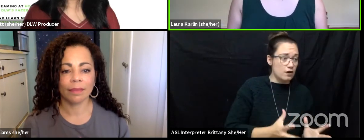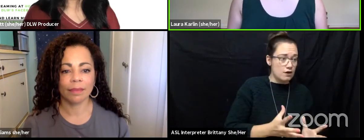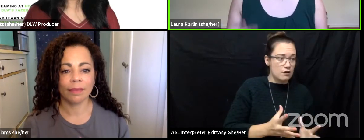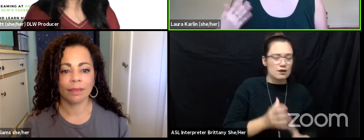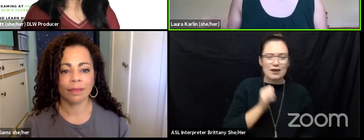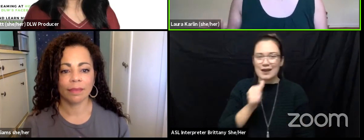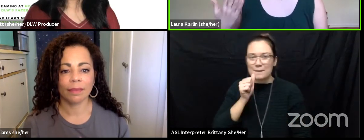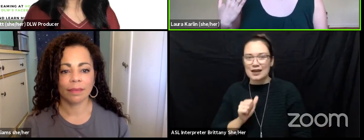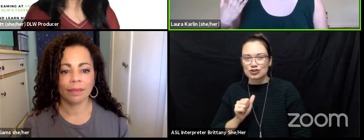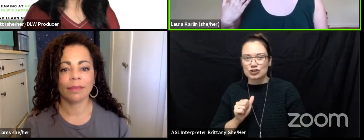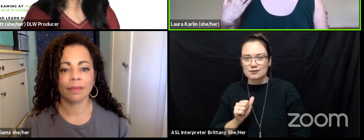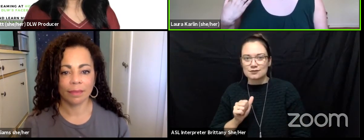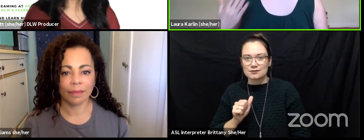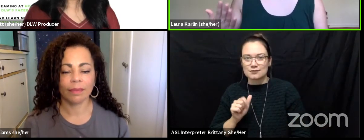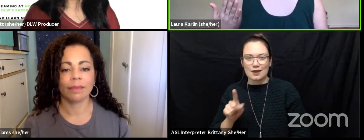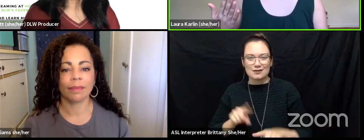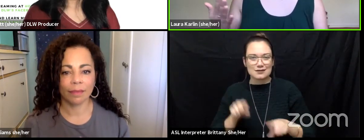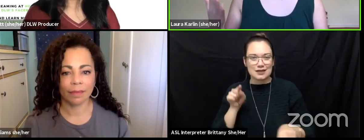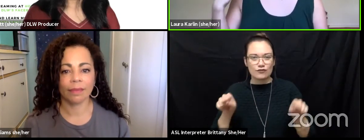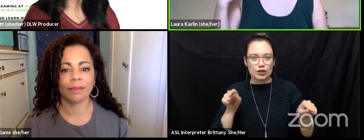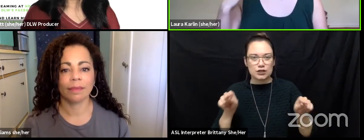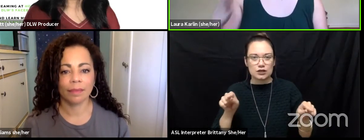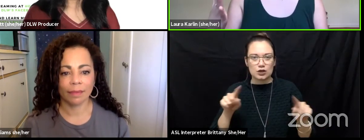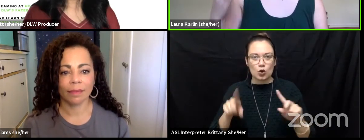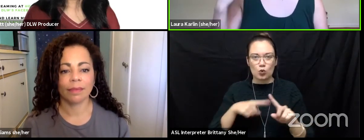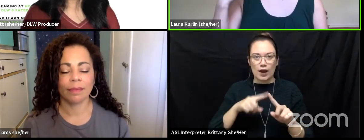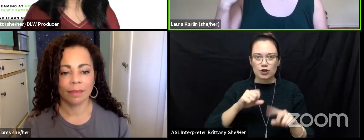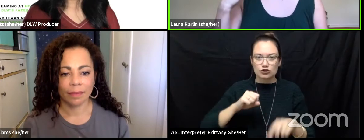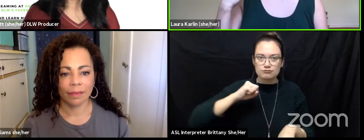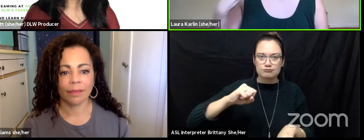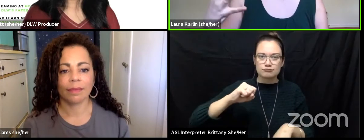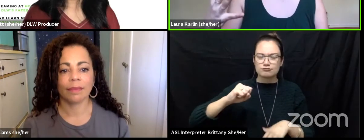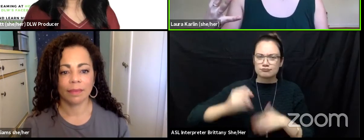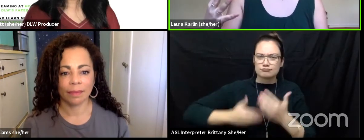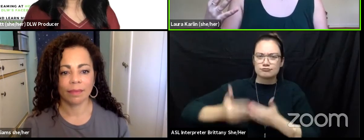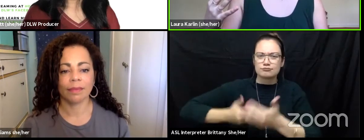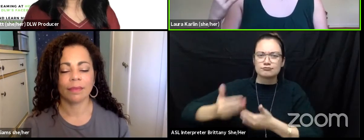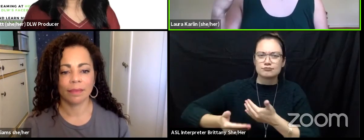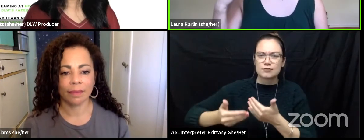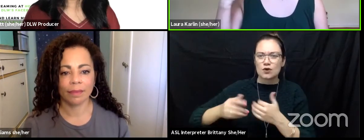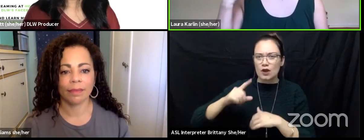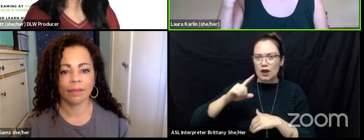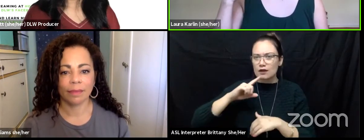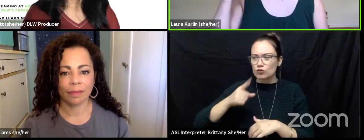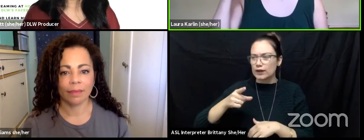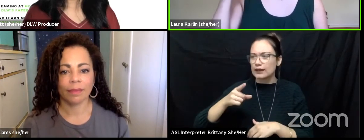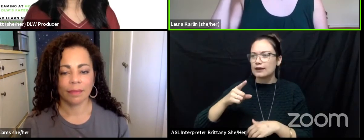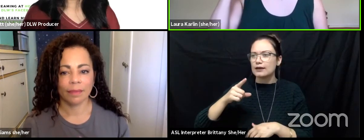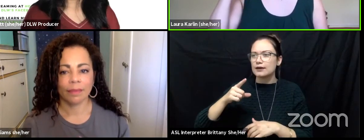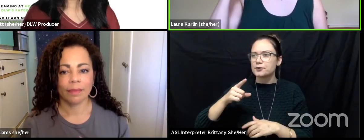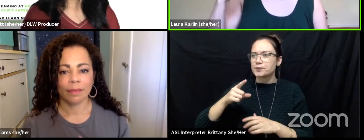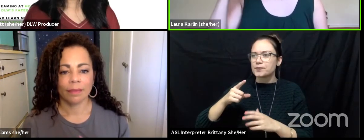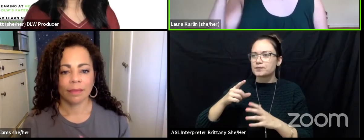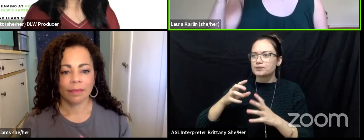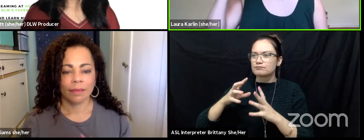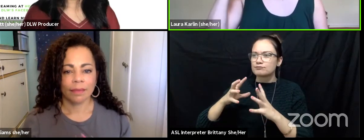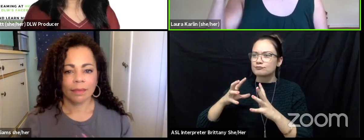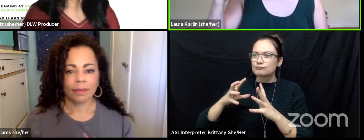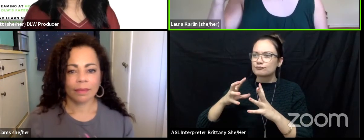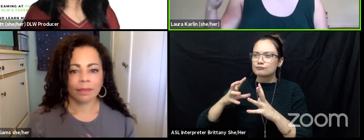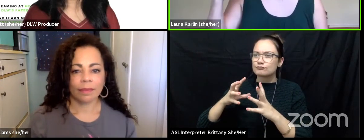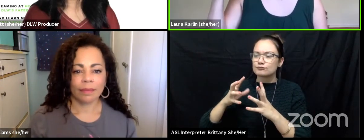and when to push against something and push forward and crack open with an